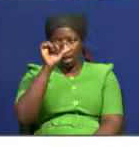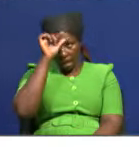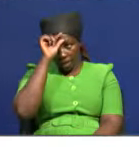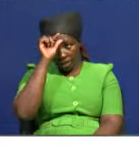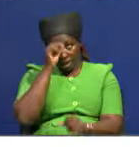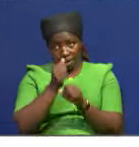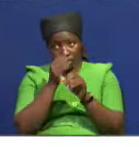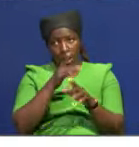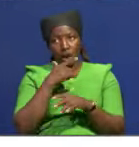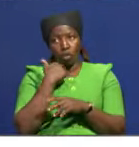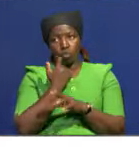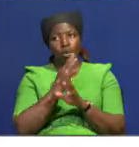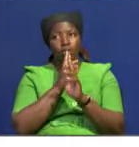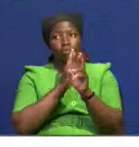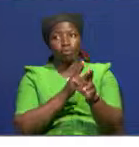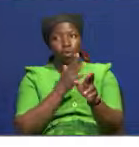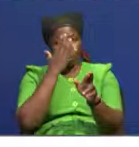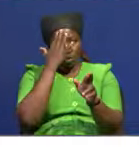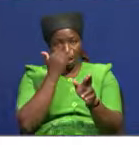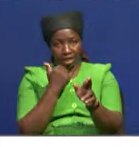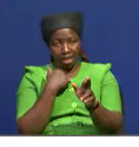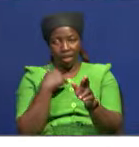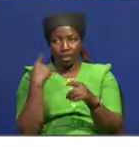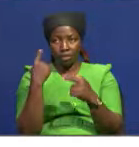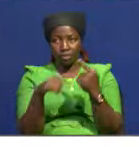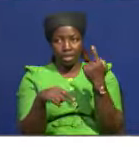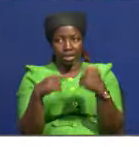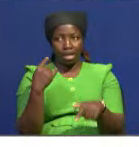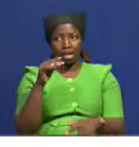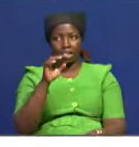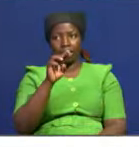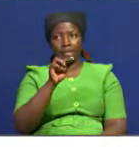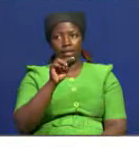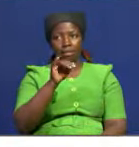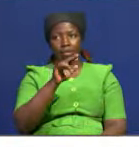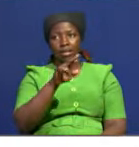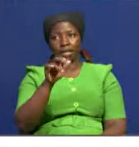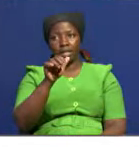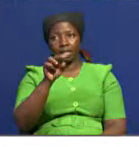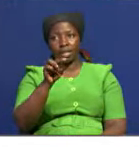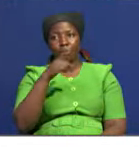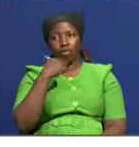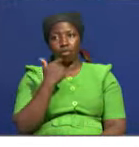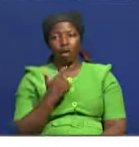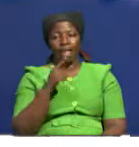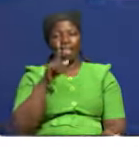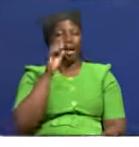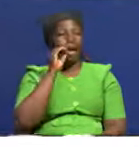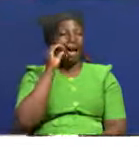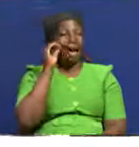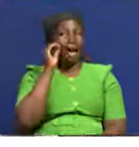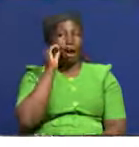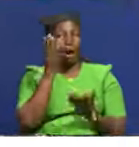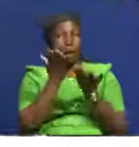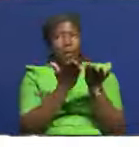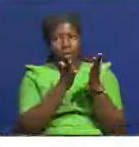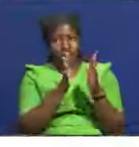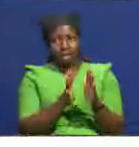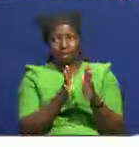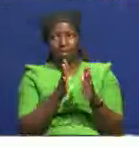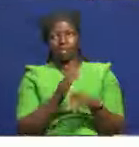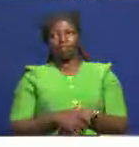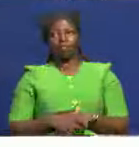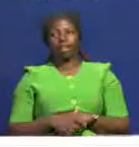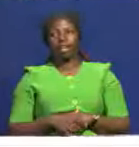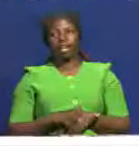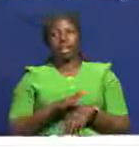of assaulting Miriam Akello, a domestic worker. Sauti ya Wanawake national convener Marion Njoroge